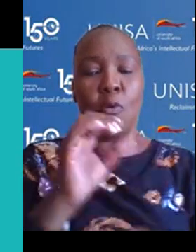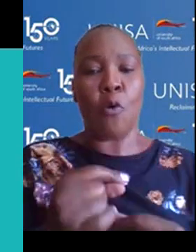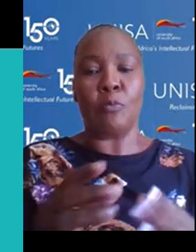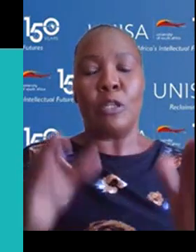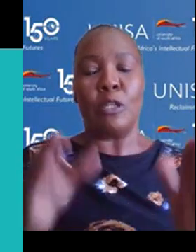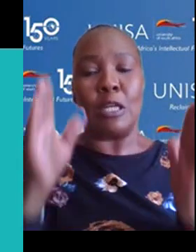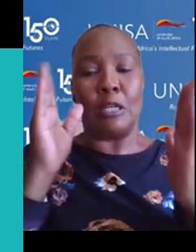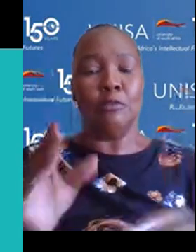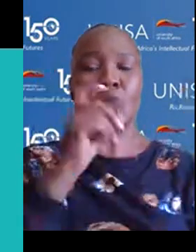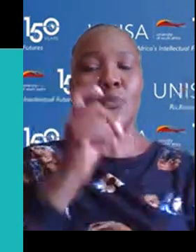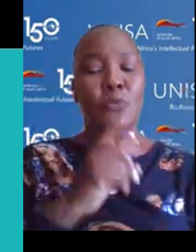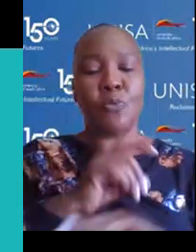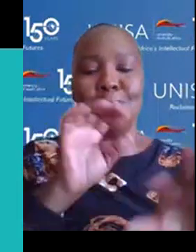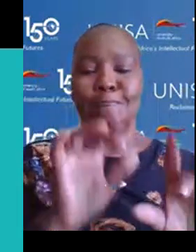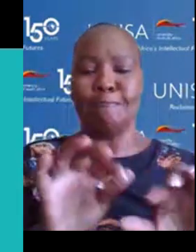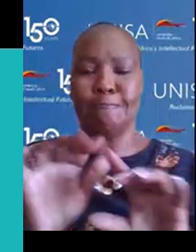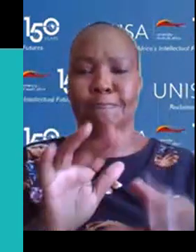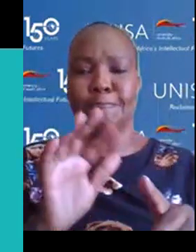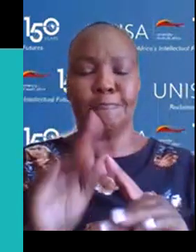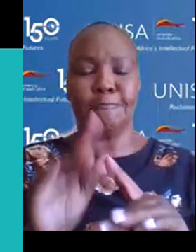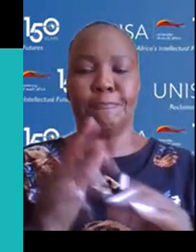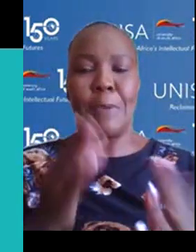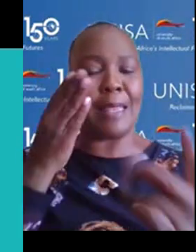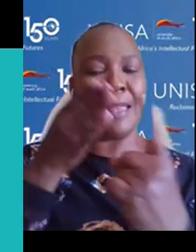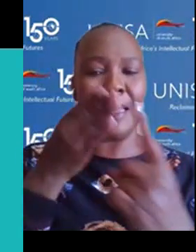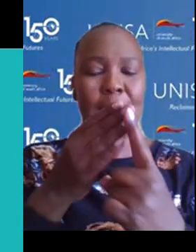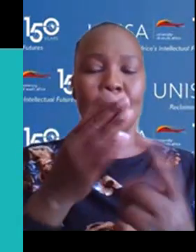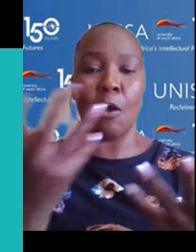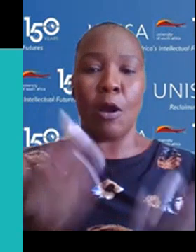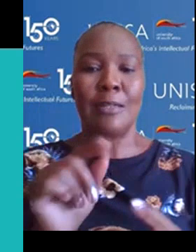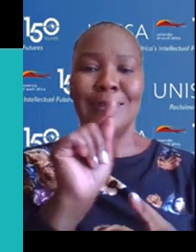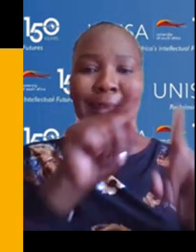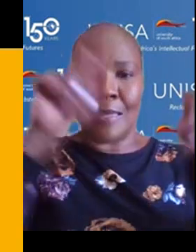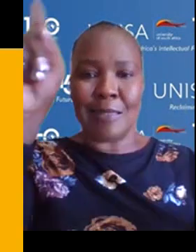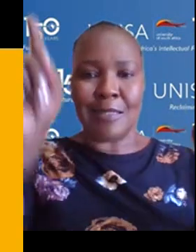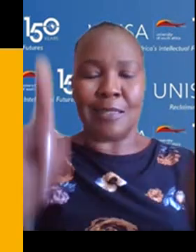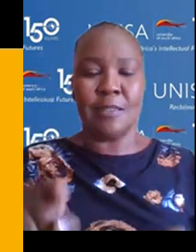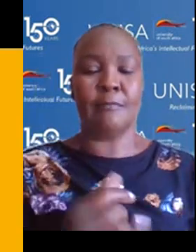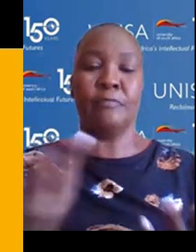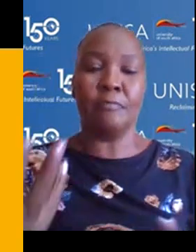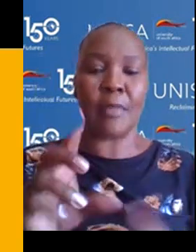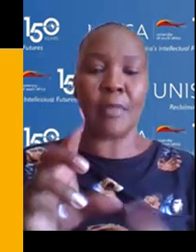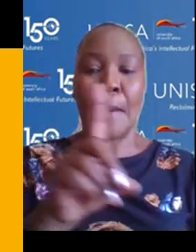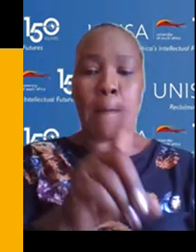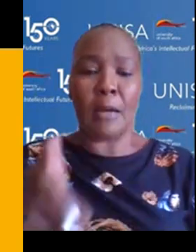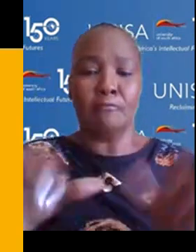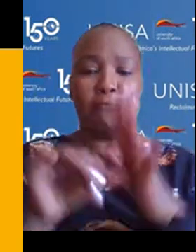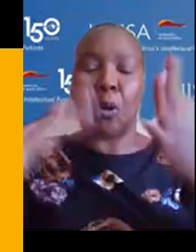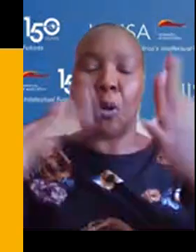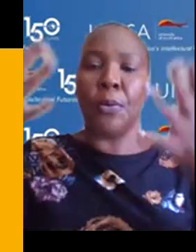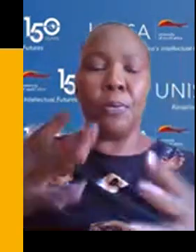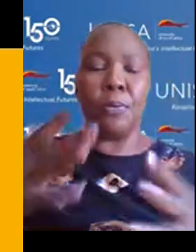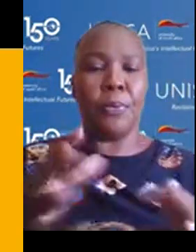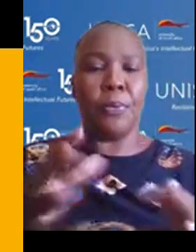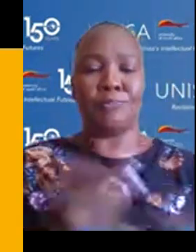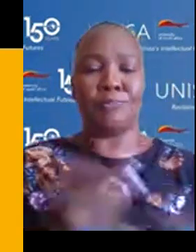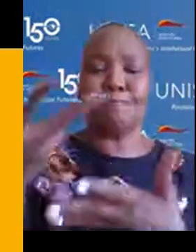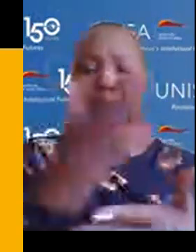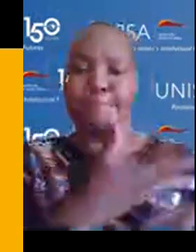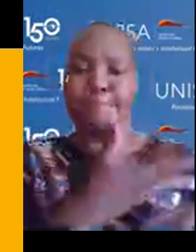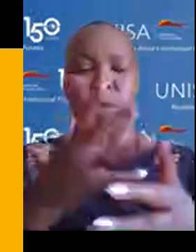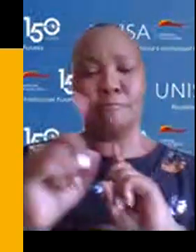you use a touch display to type by directly touching the screen of the monitor. The mouse is an important device used to interact with